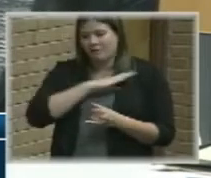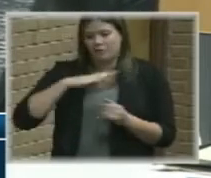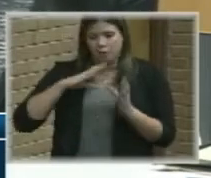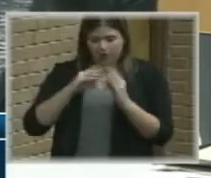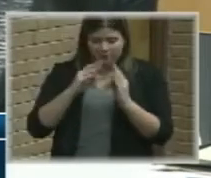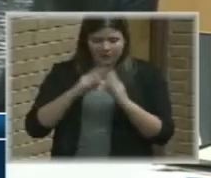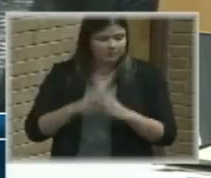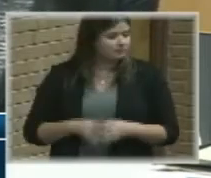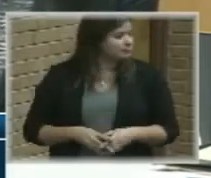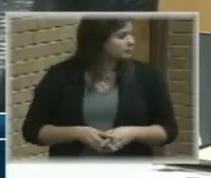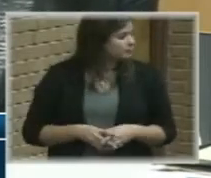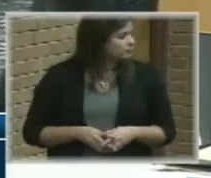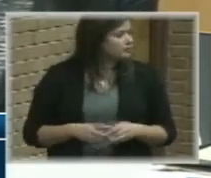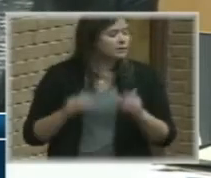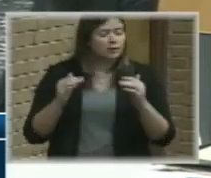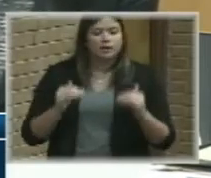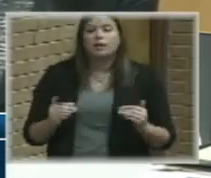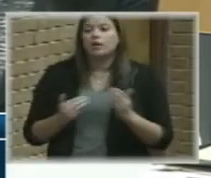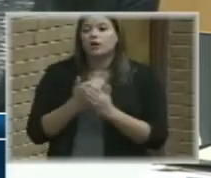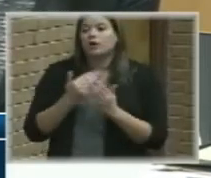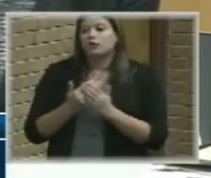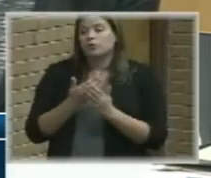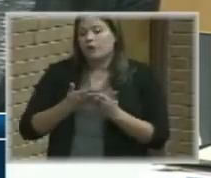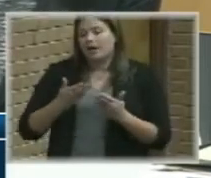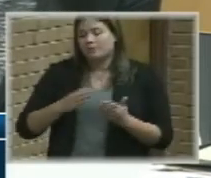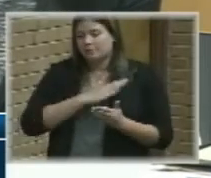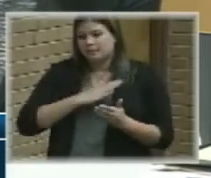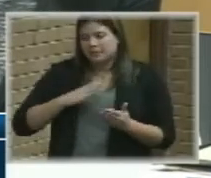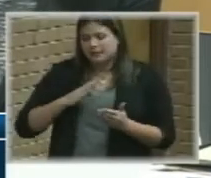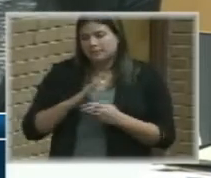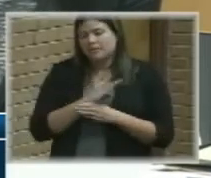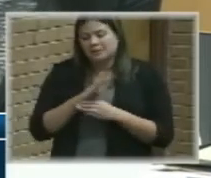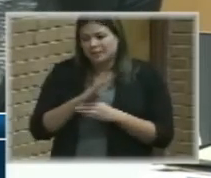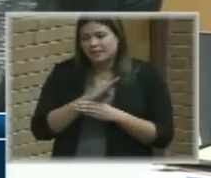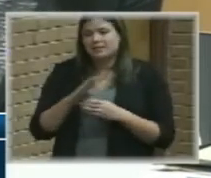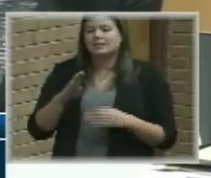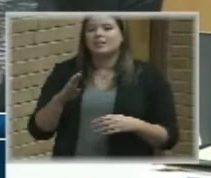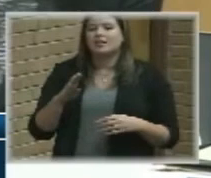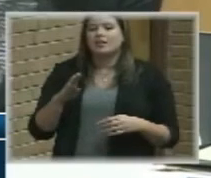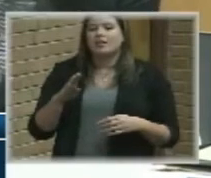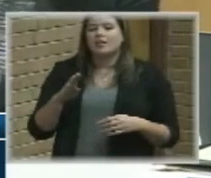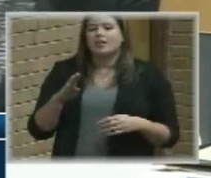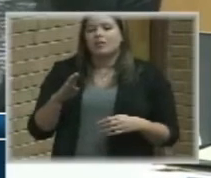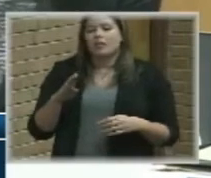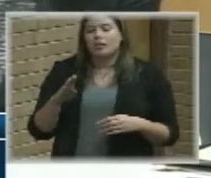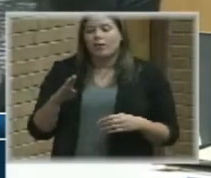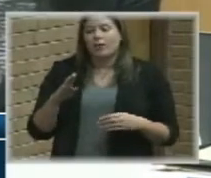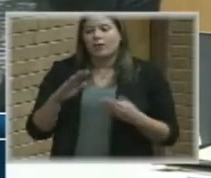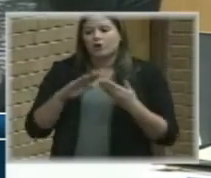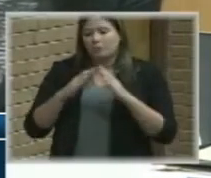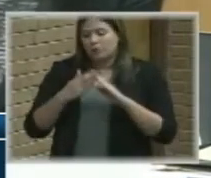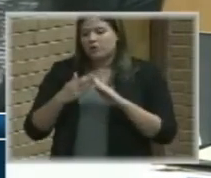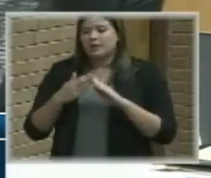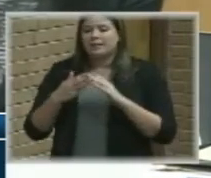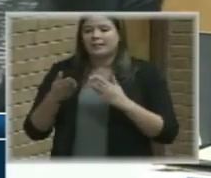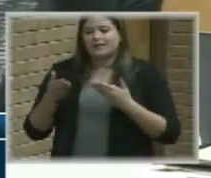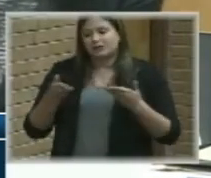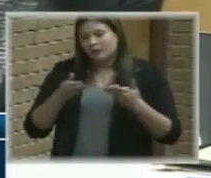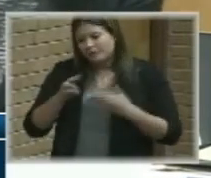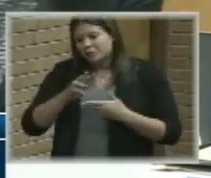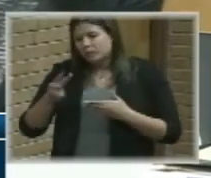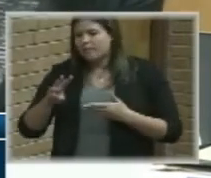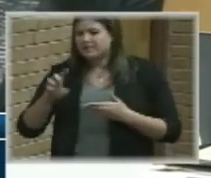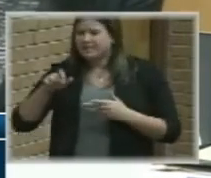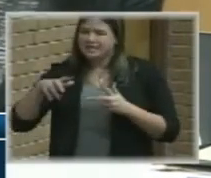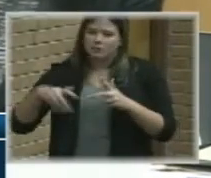Under new items of business, we noted that the Community Services Committee website could use an update. The current site is